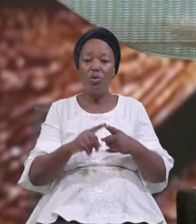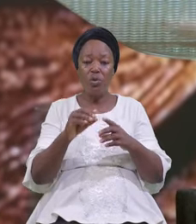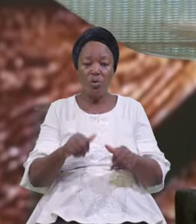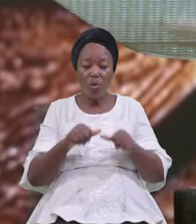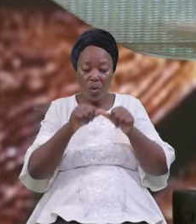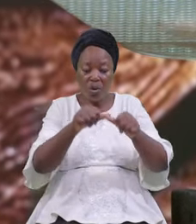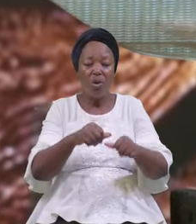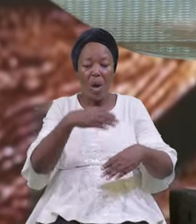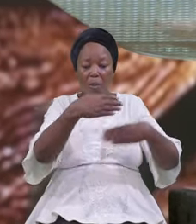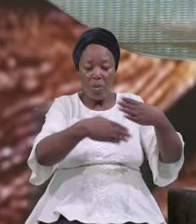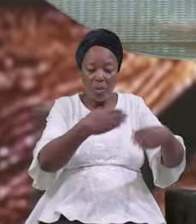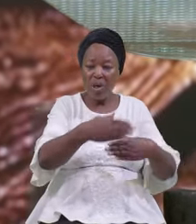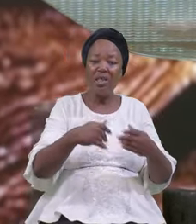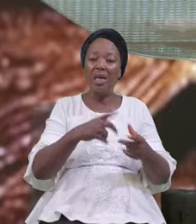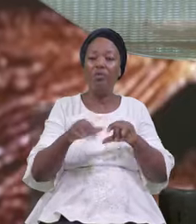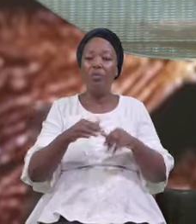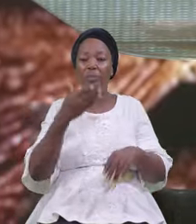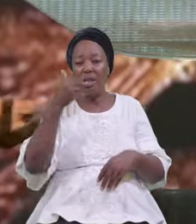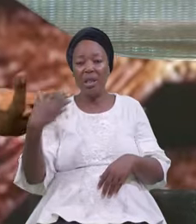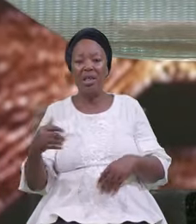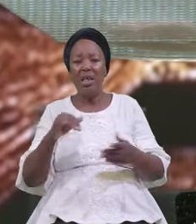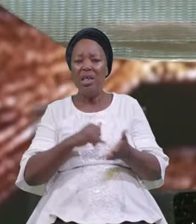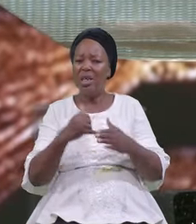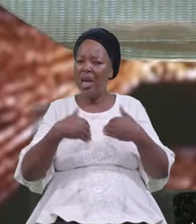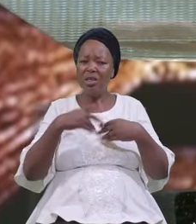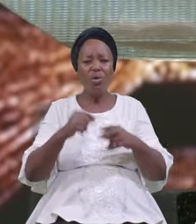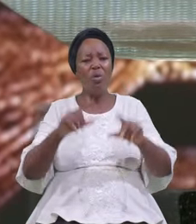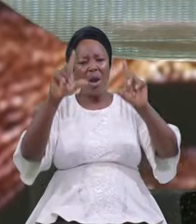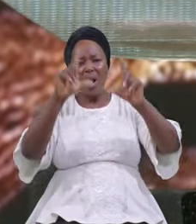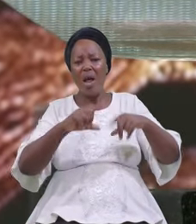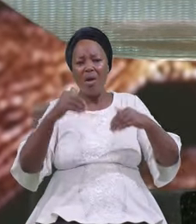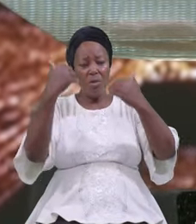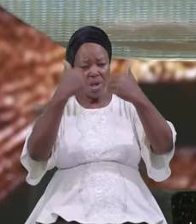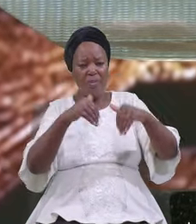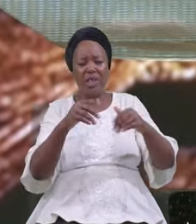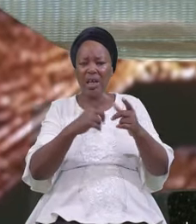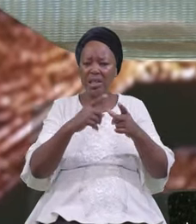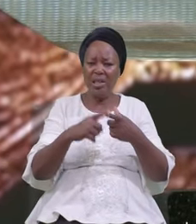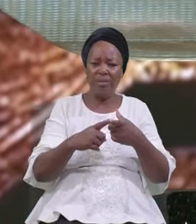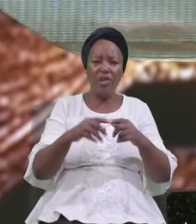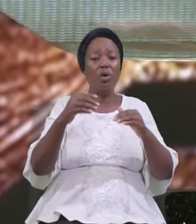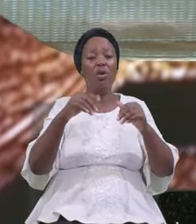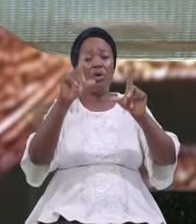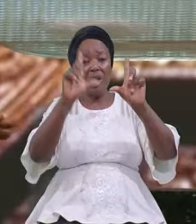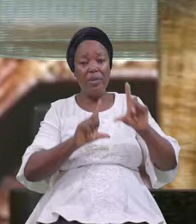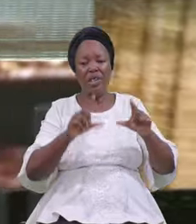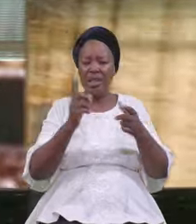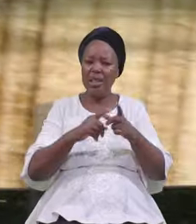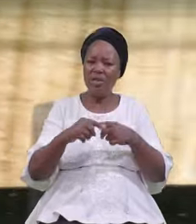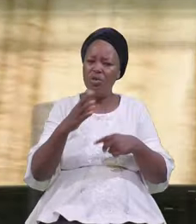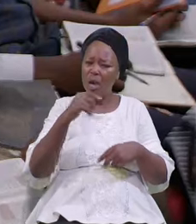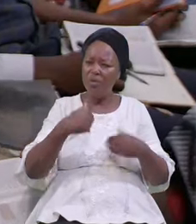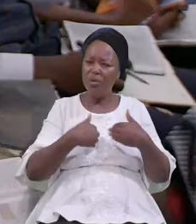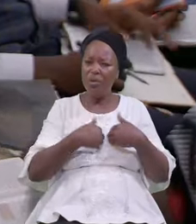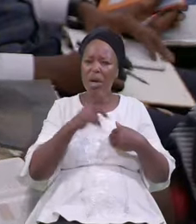better things, it has no limit. Generous with your time, generous with your treasure, generous